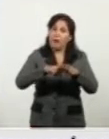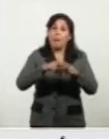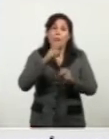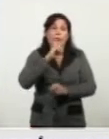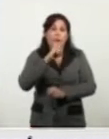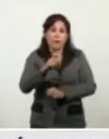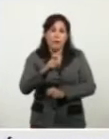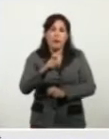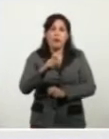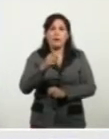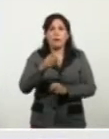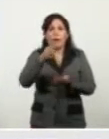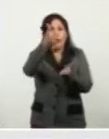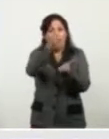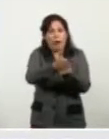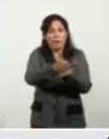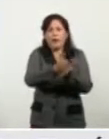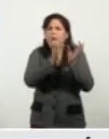98.3%,